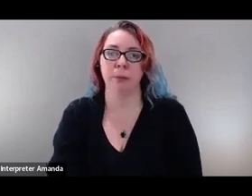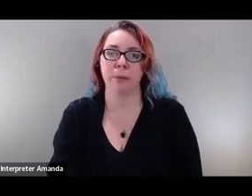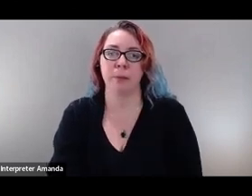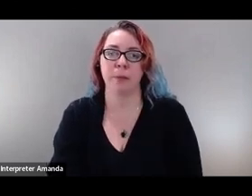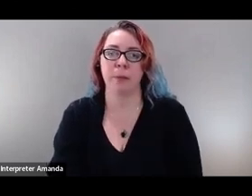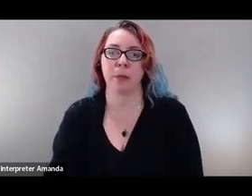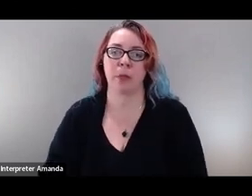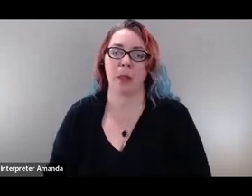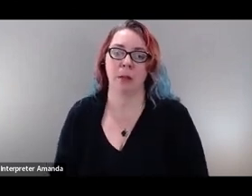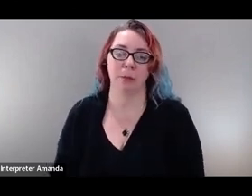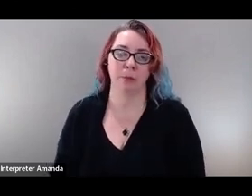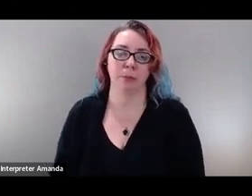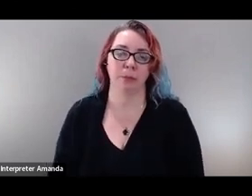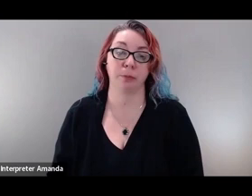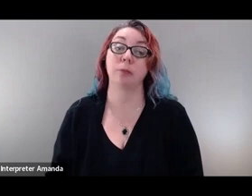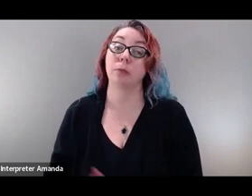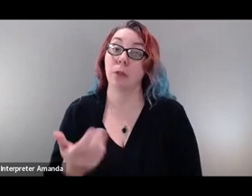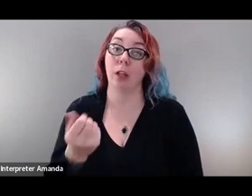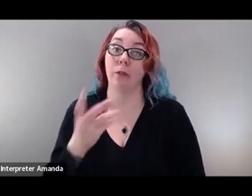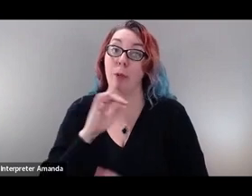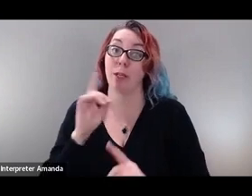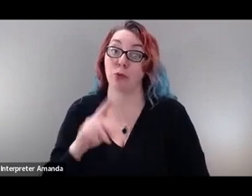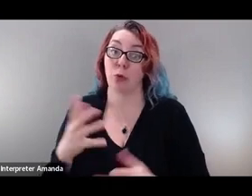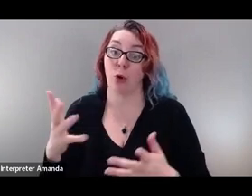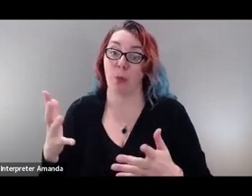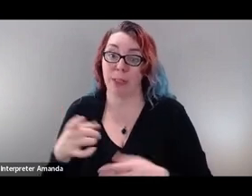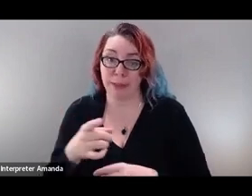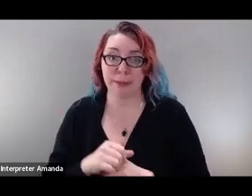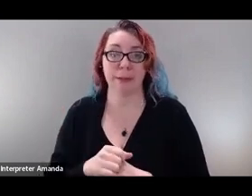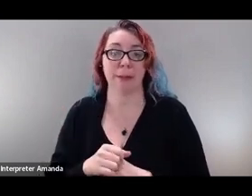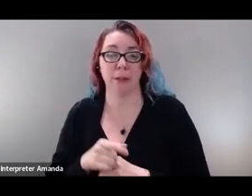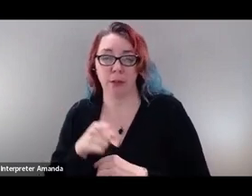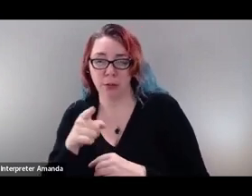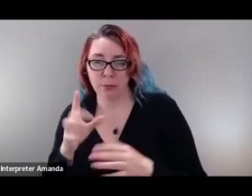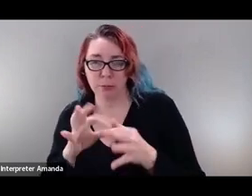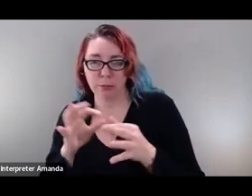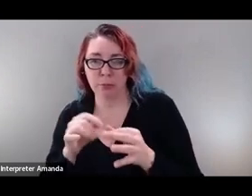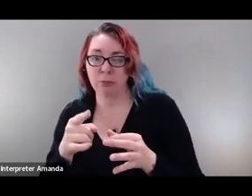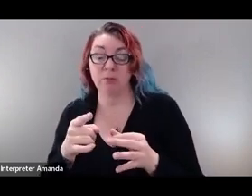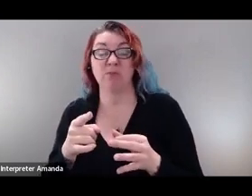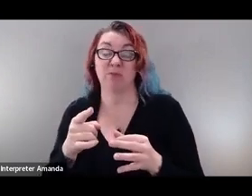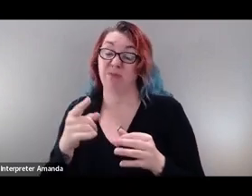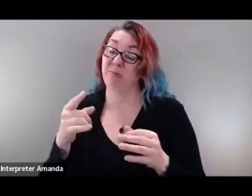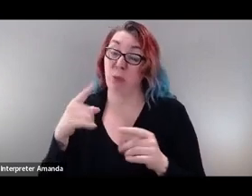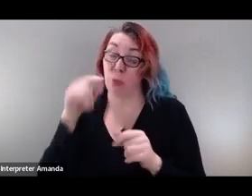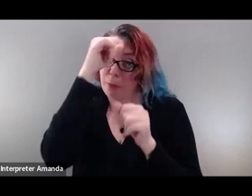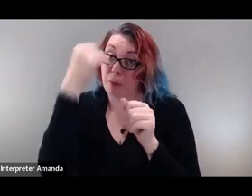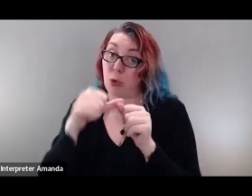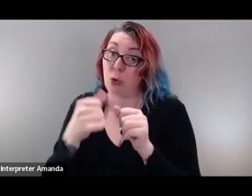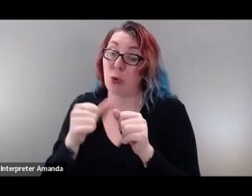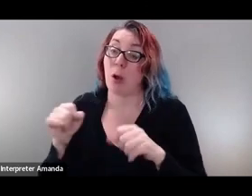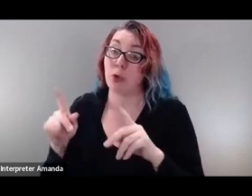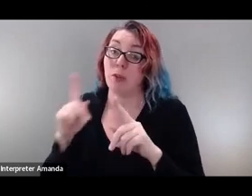And we already have a few answers. So Jacqueline saying there are so many opportunities for